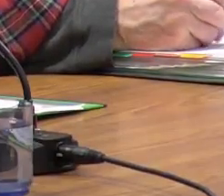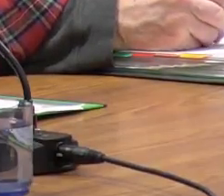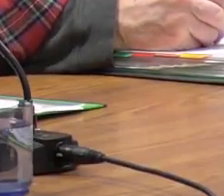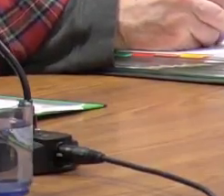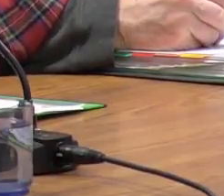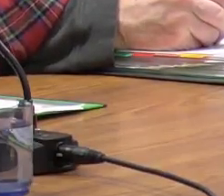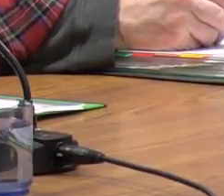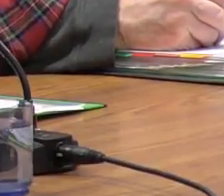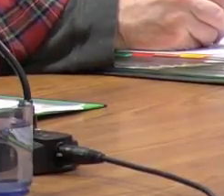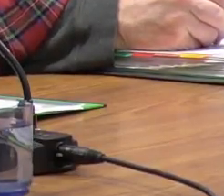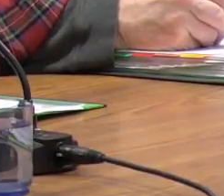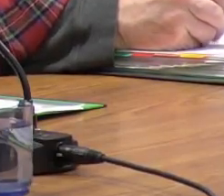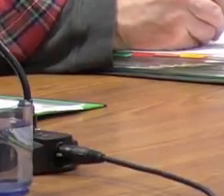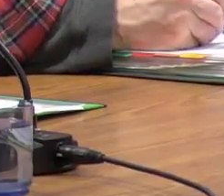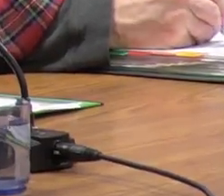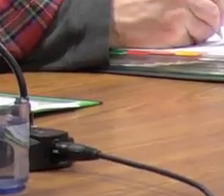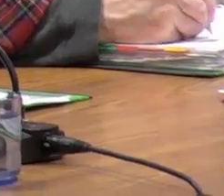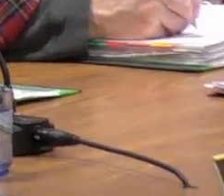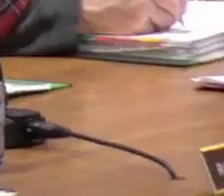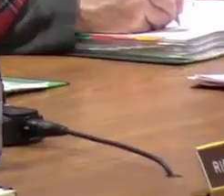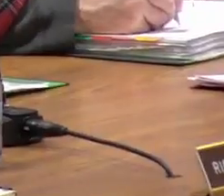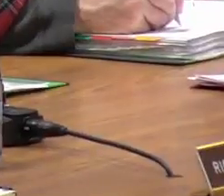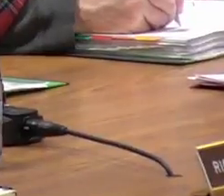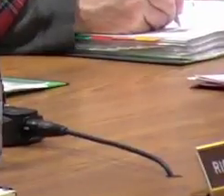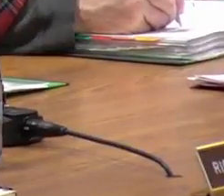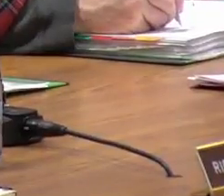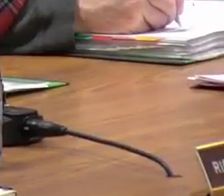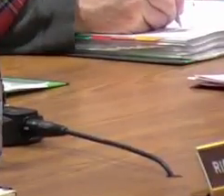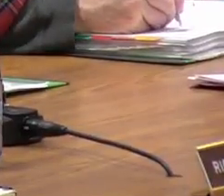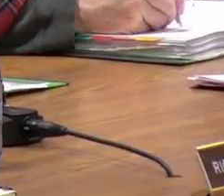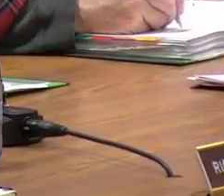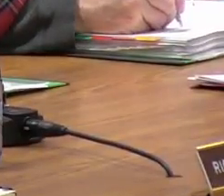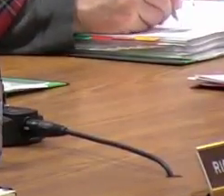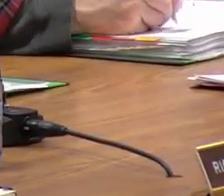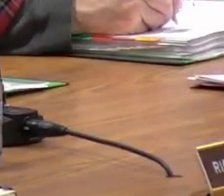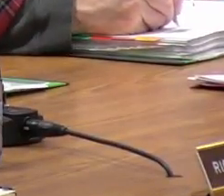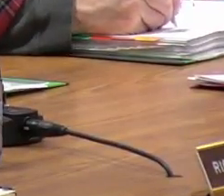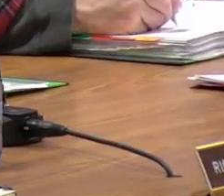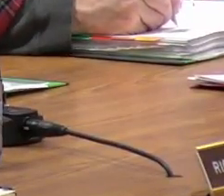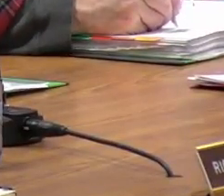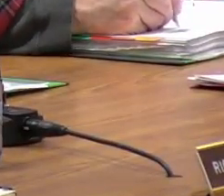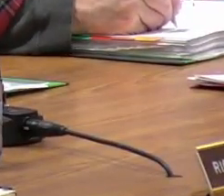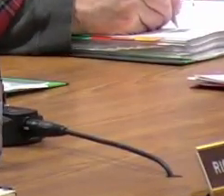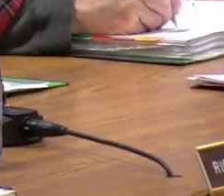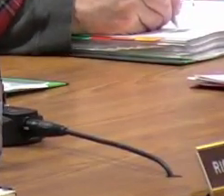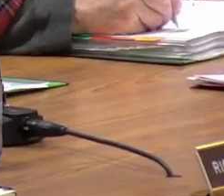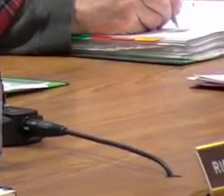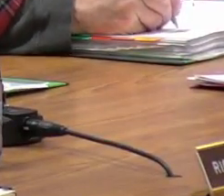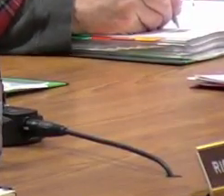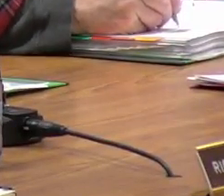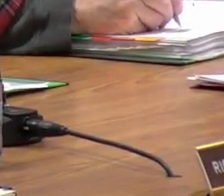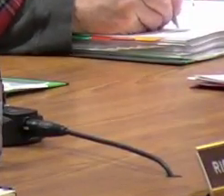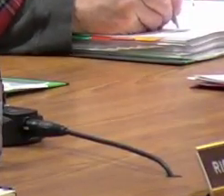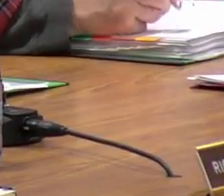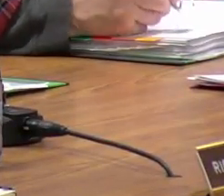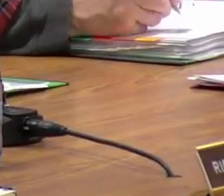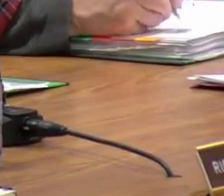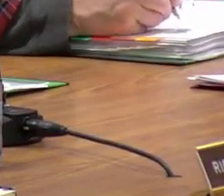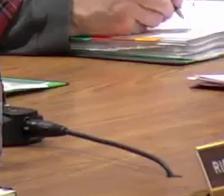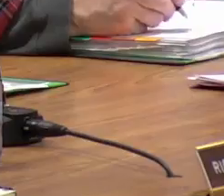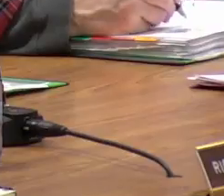like they're putting their lives at risk crossing the street, that people don't stop when they're in the